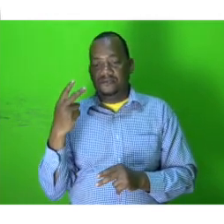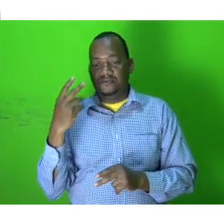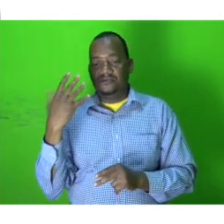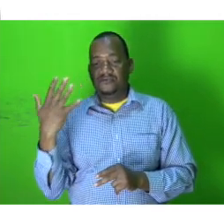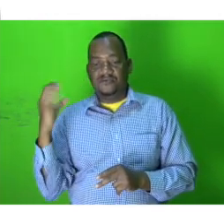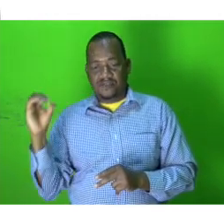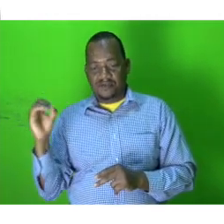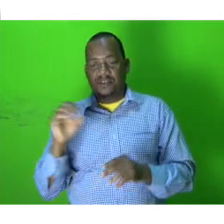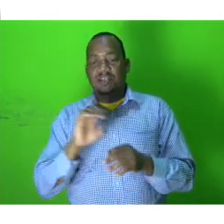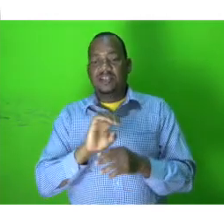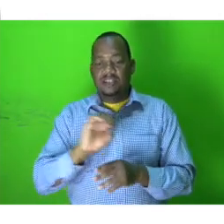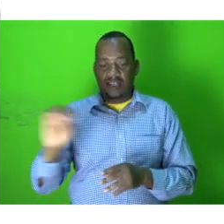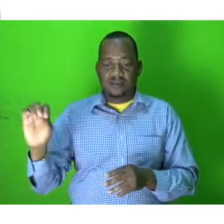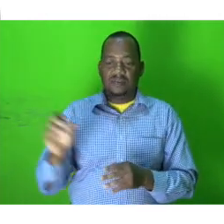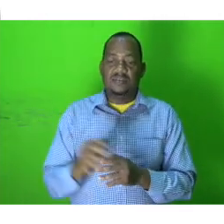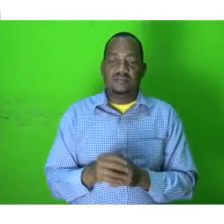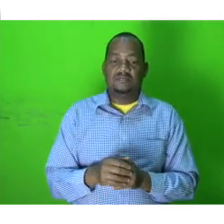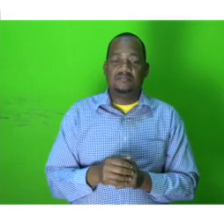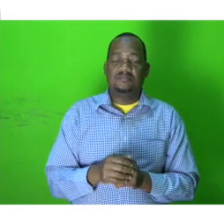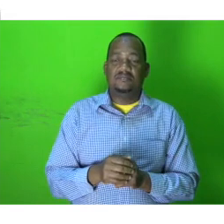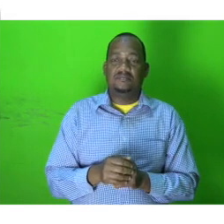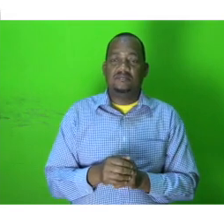2,350, deducting from